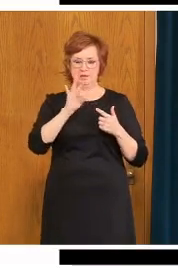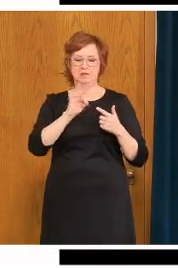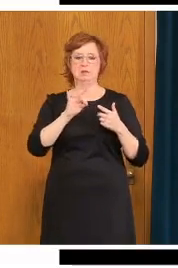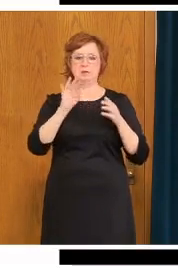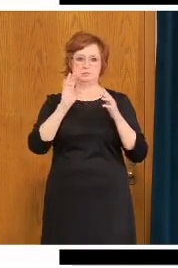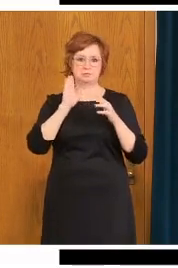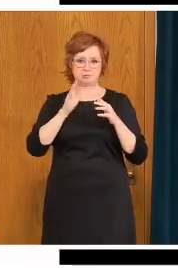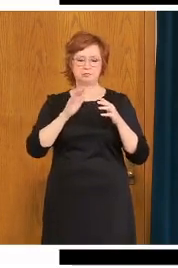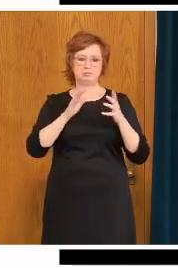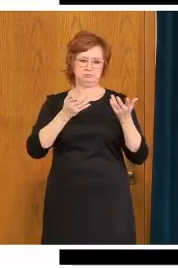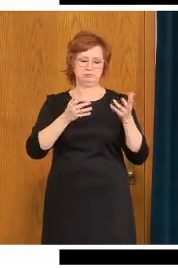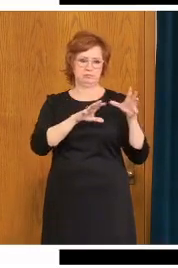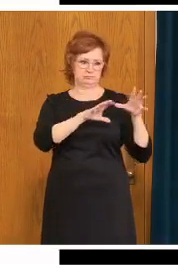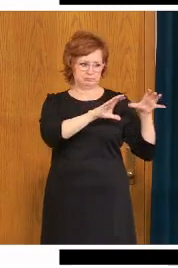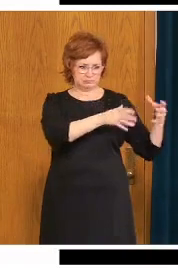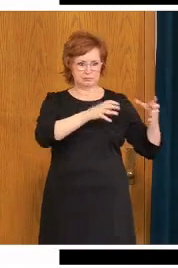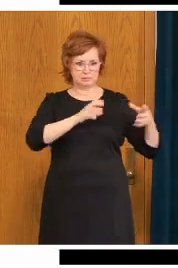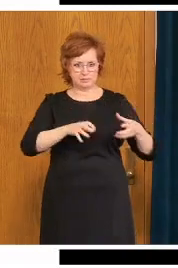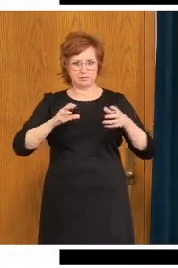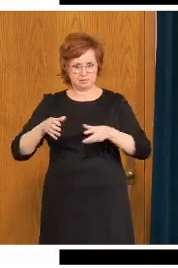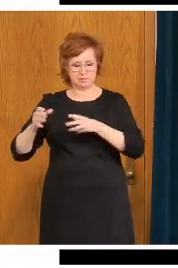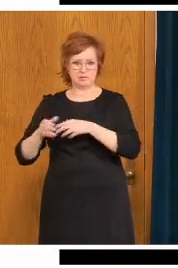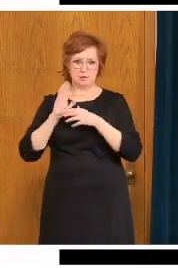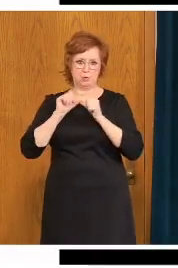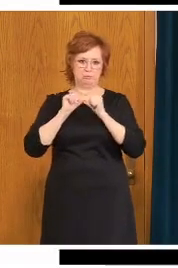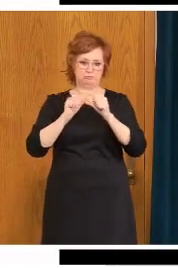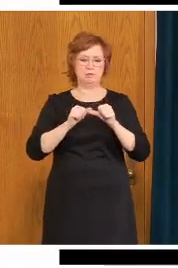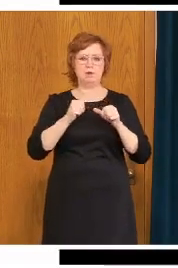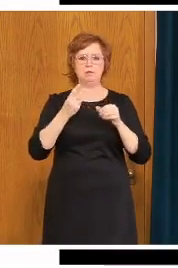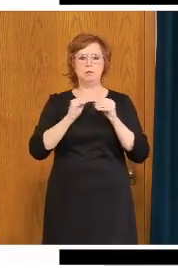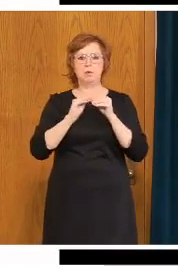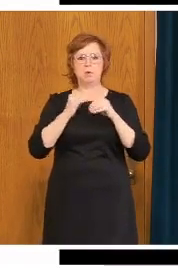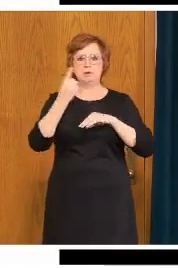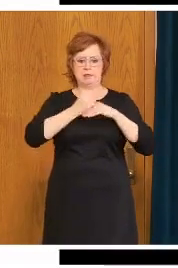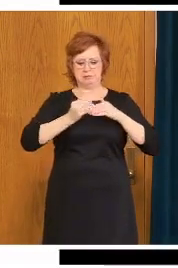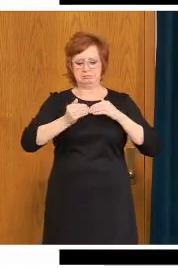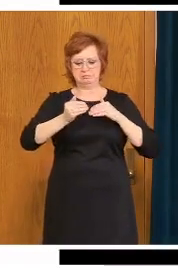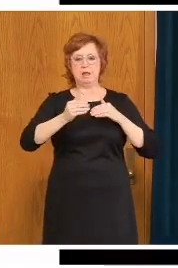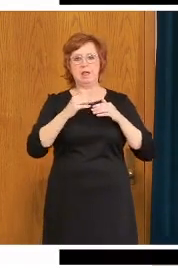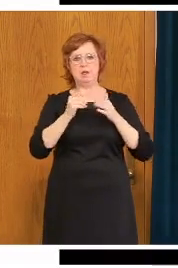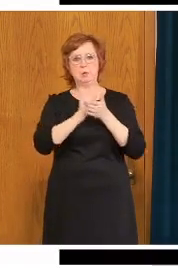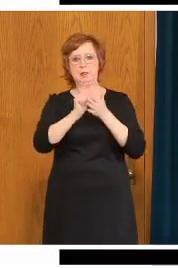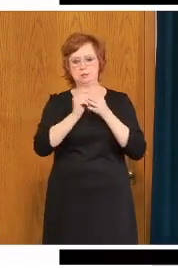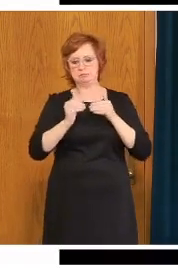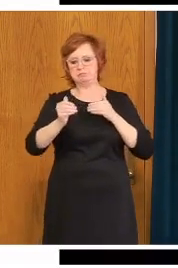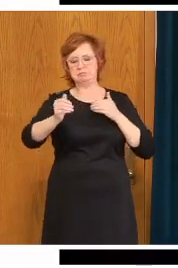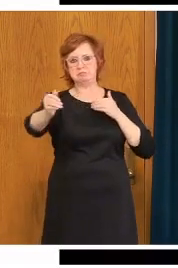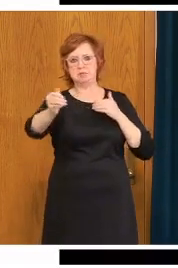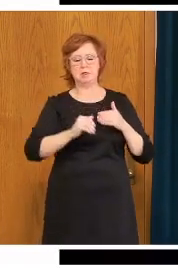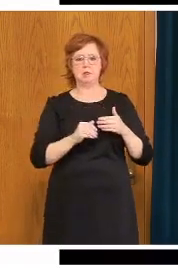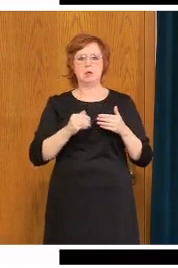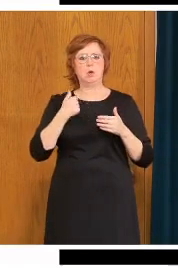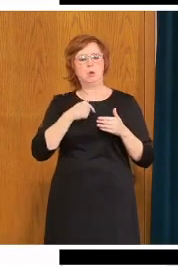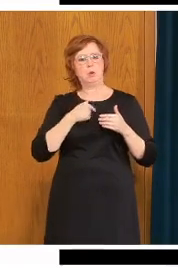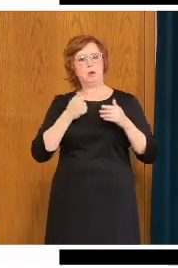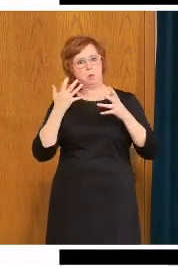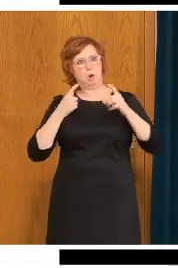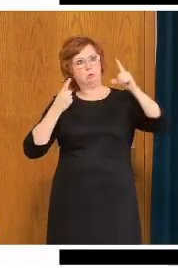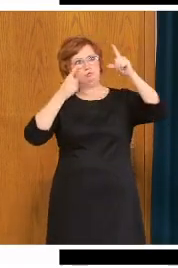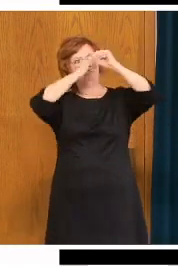few days, and then over the next few weeks, younger age groups. And we have to remember we want a high vaccine uptake by end of May in all